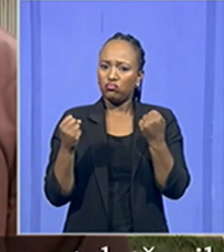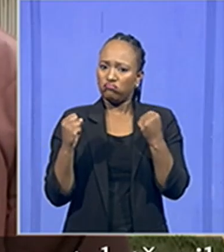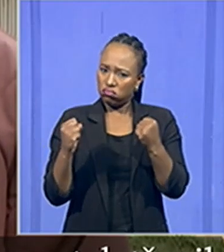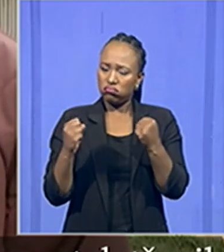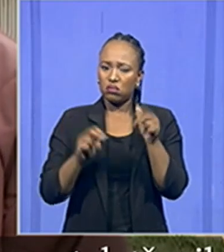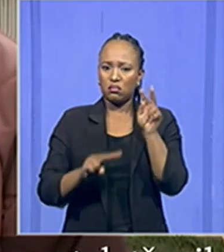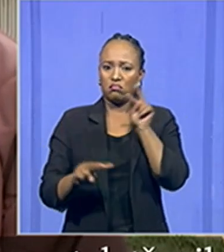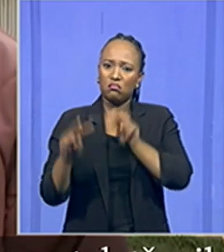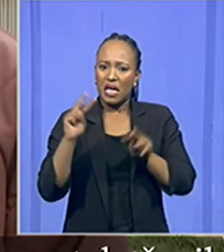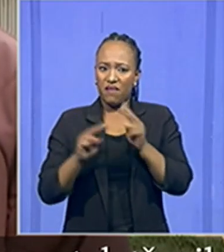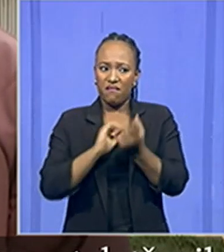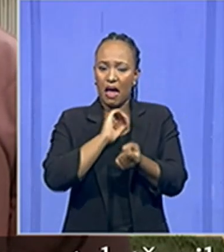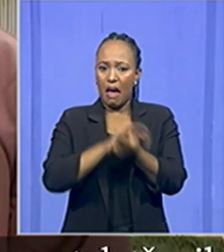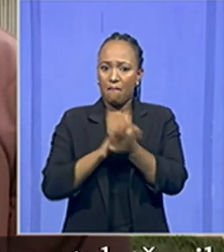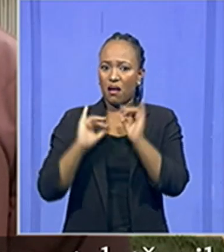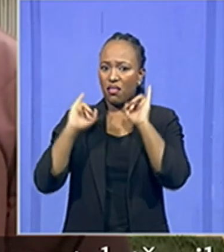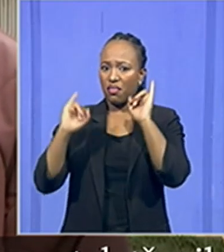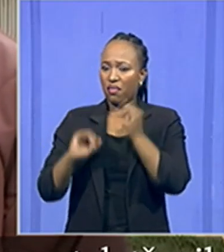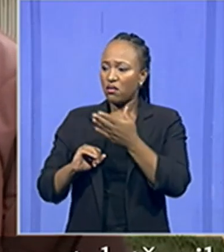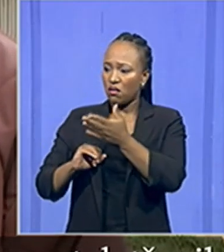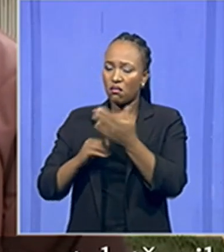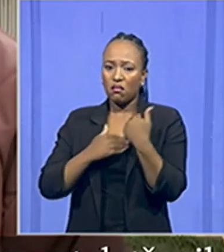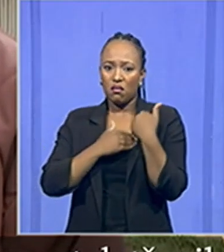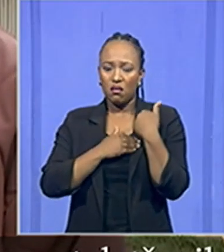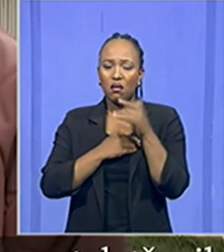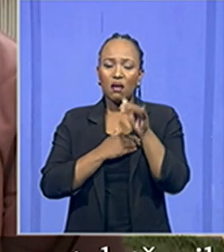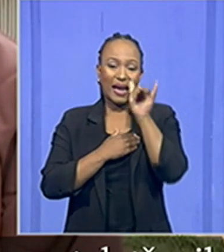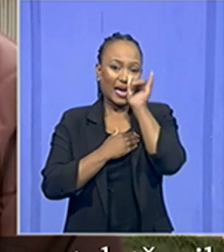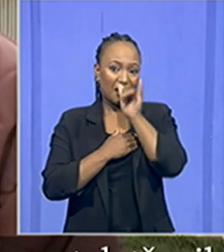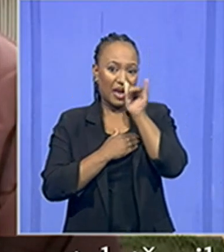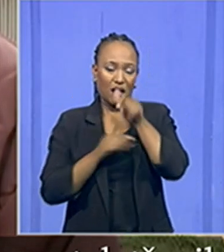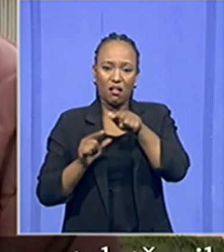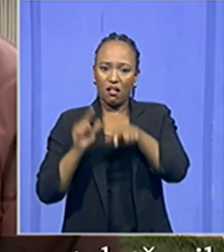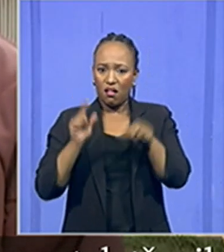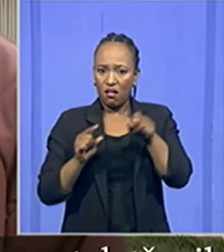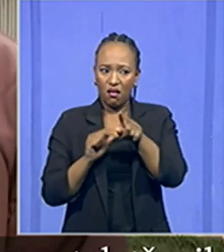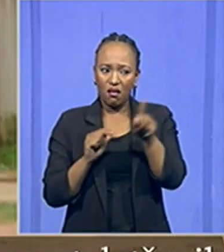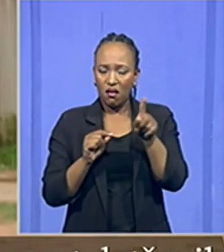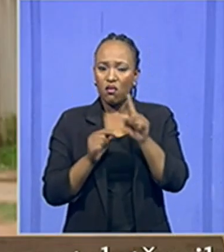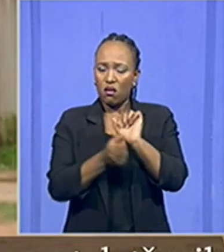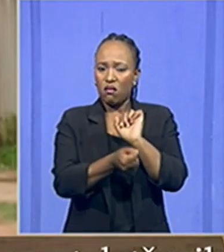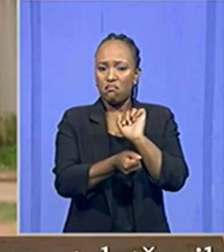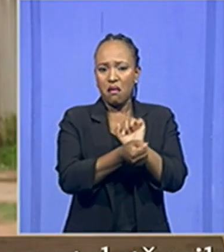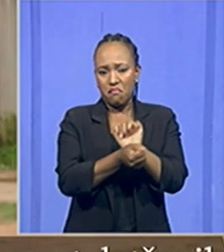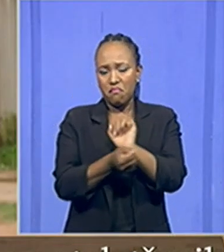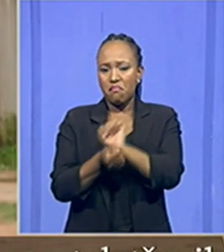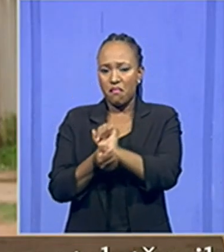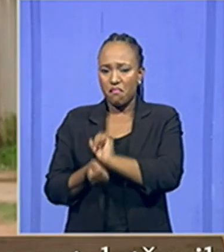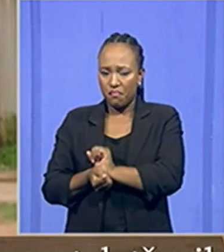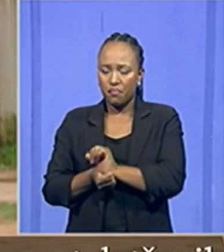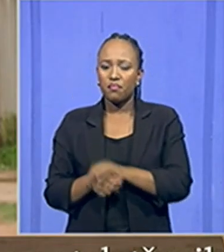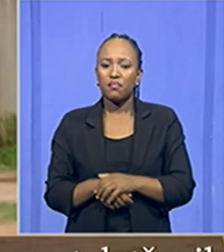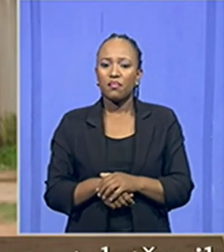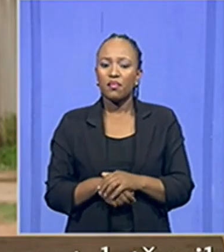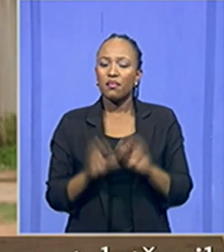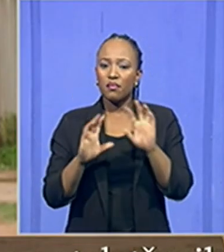kgone go šireletšega ande ba dira dinokwane bo šula jokwe ba kgone go hwetšega. Makala a tšhireletšo ka provinseng